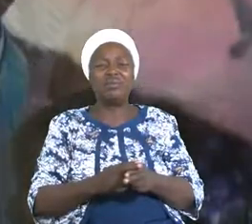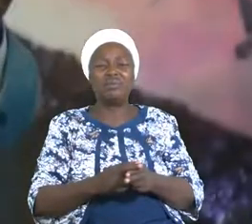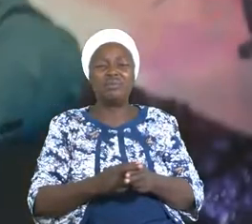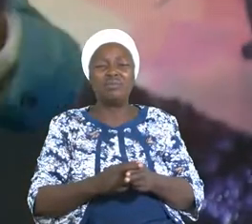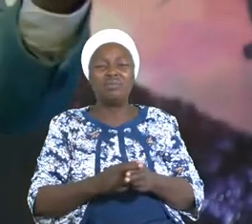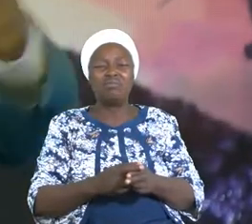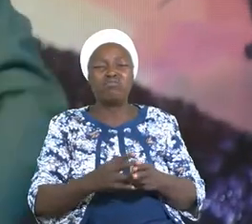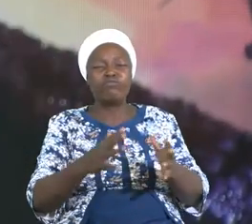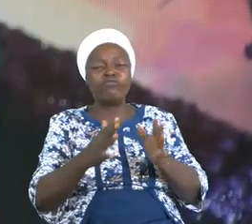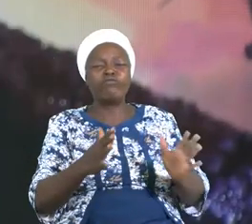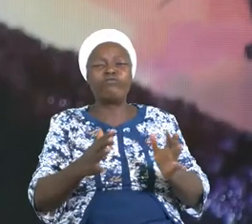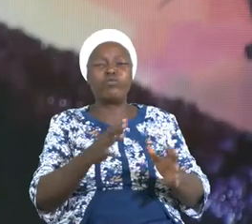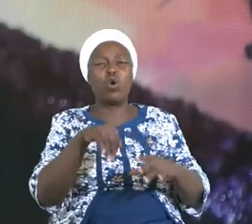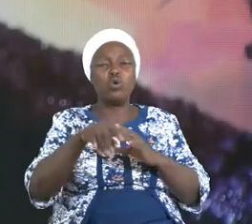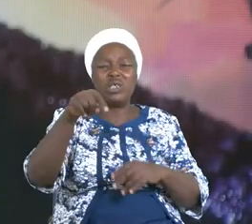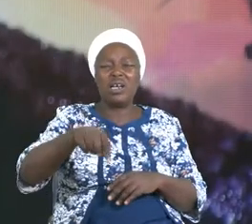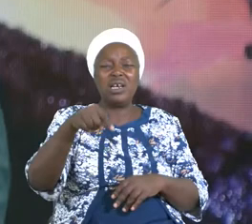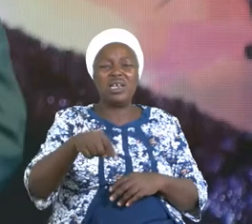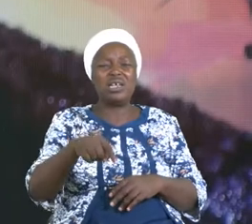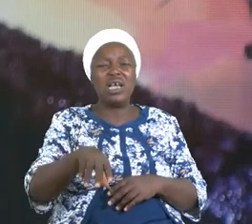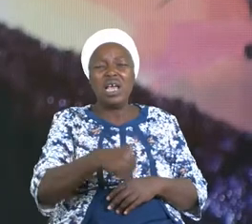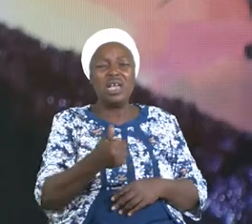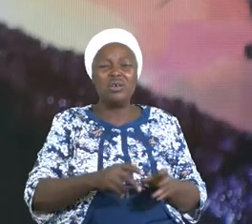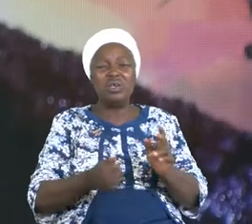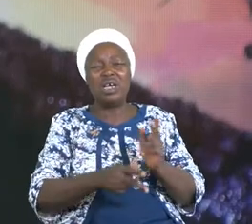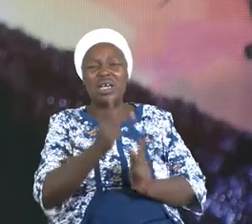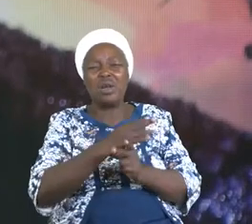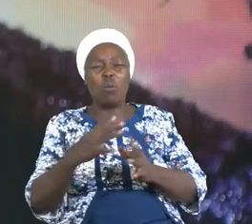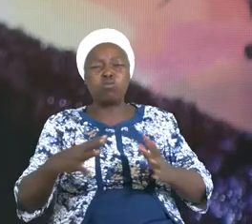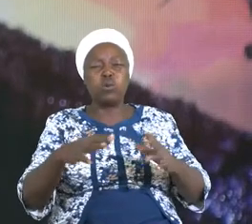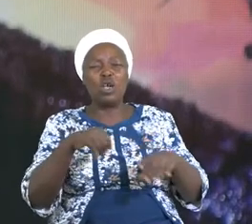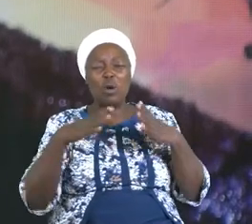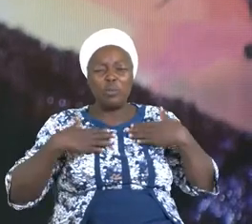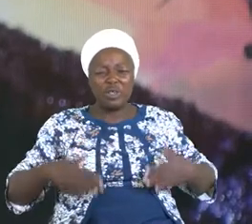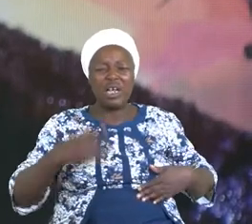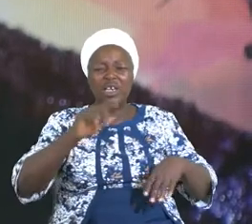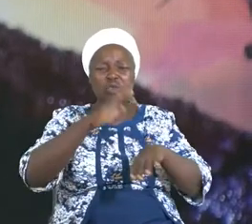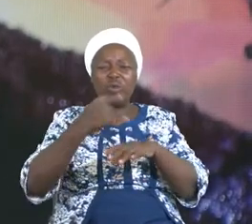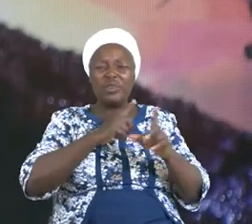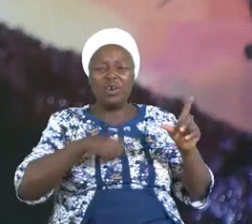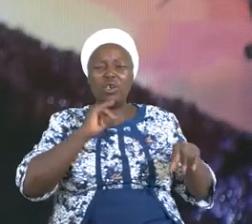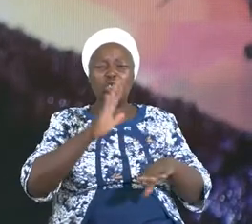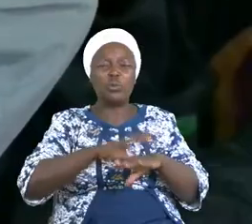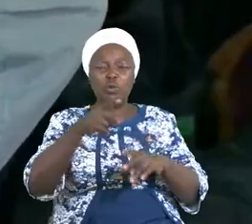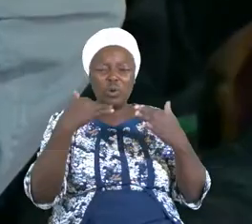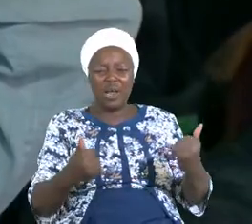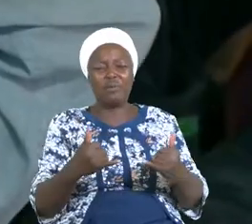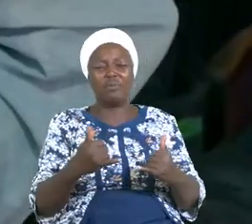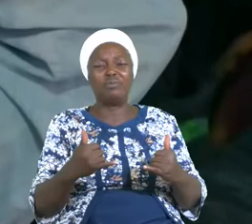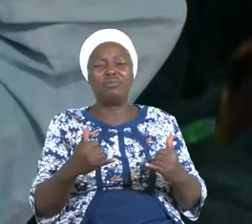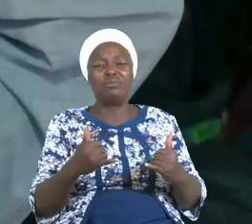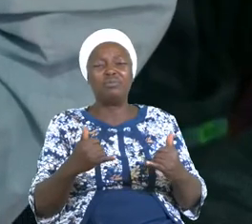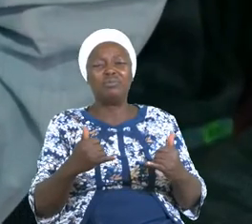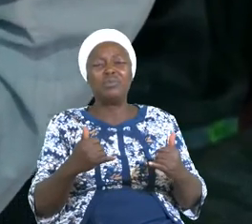Elephantiasis or any other kind of swelling in your body, the touch of the Lord is upon you right now.